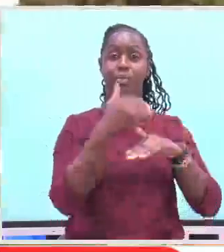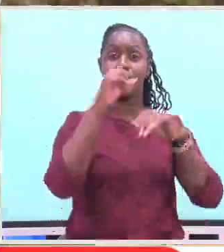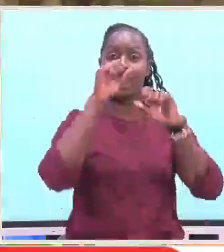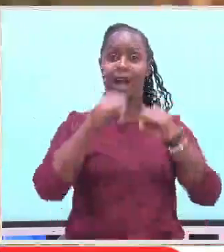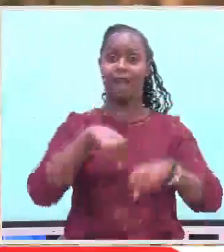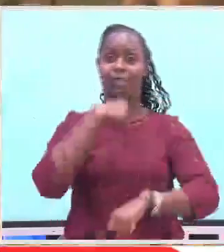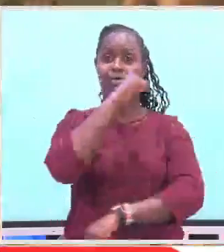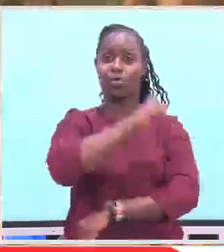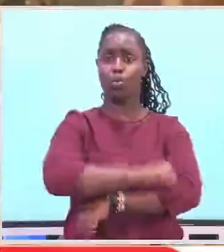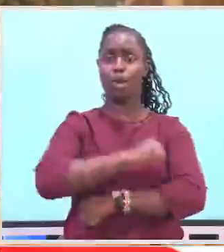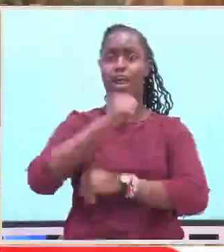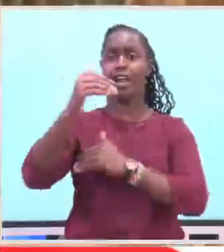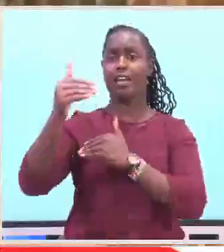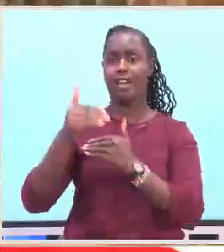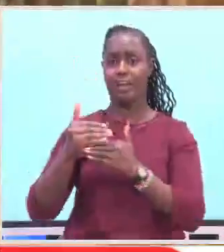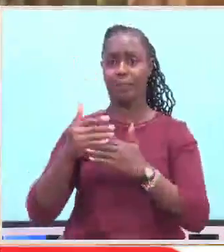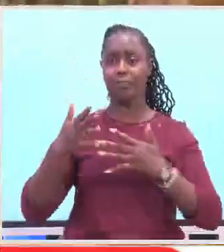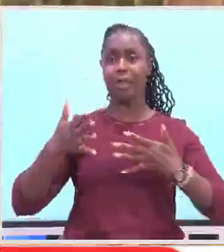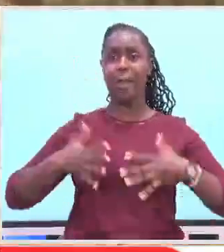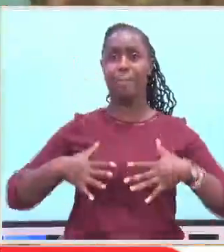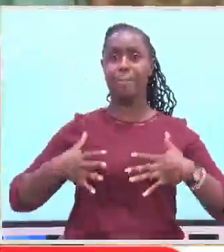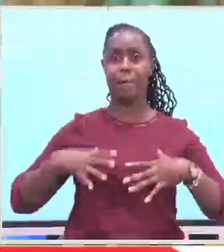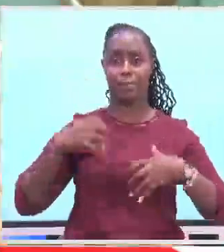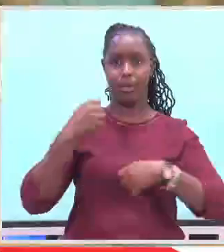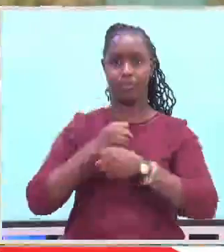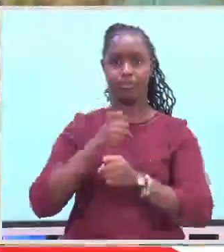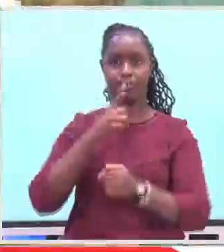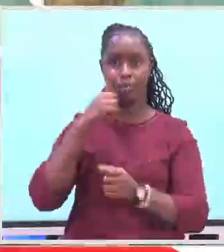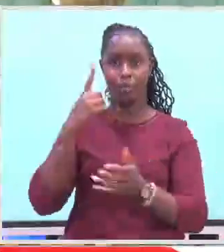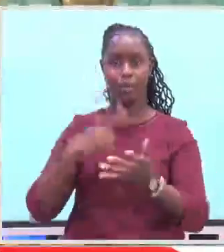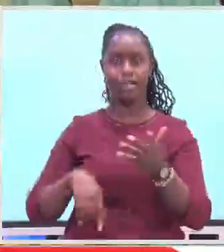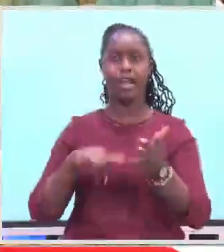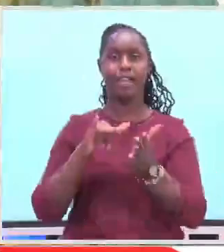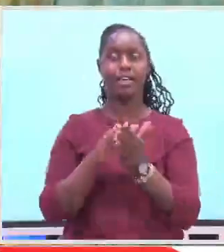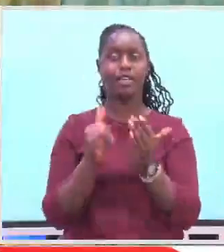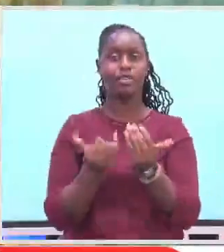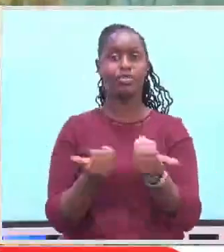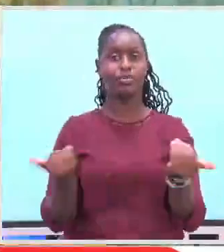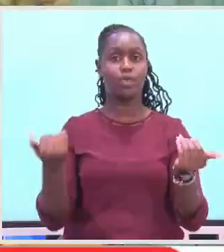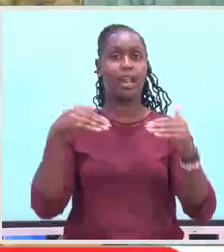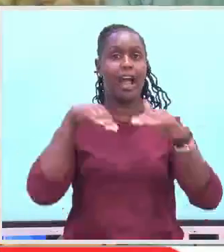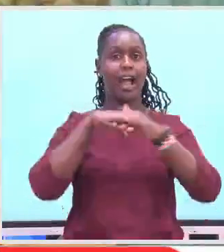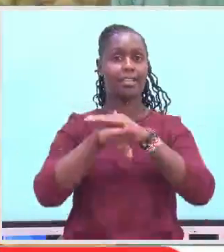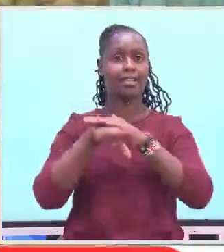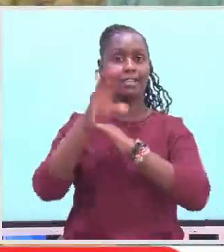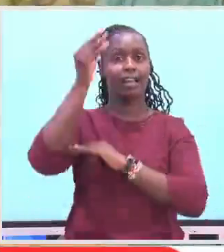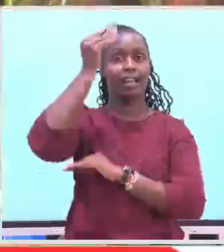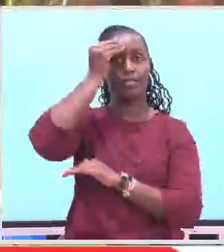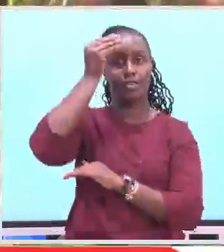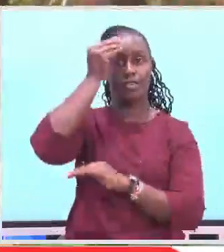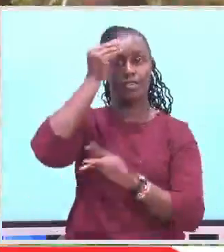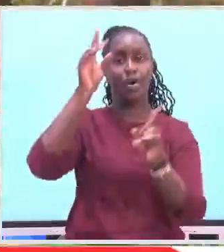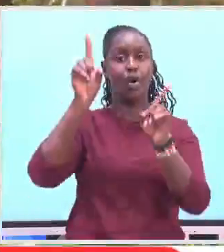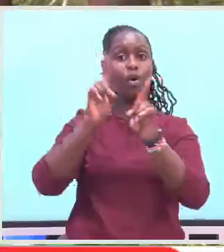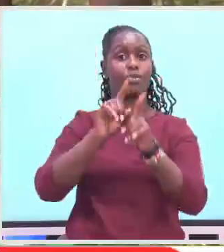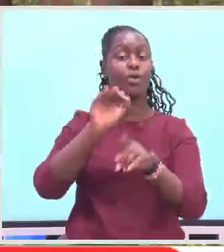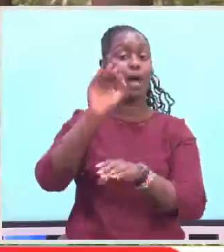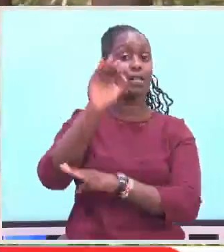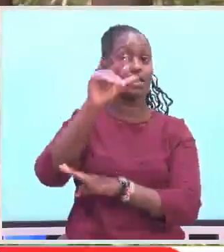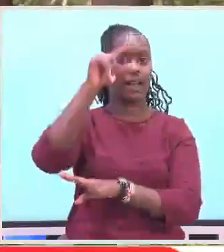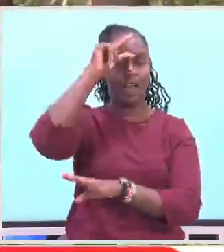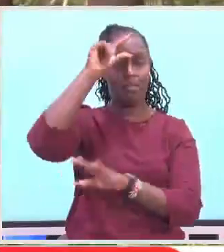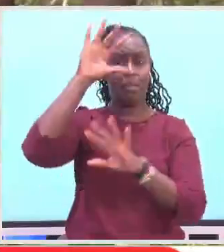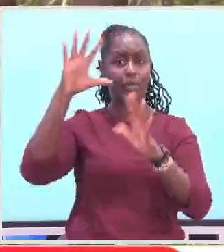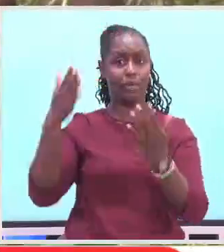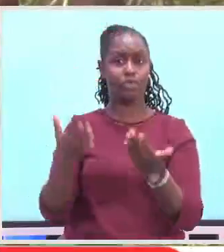residents noted that they will make sure that their children get education, calling on the government to intervene to help in establishing infrastructure that